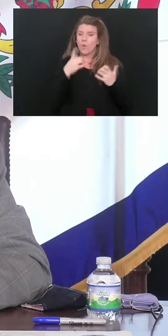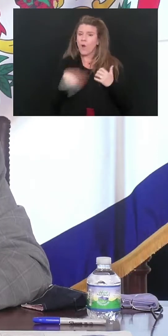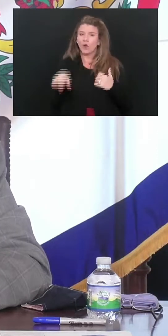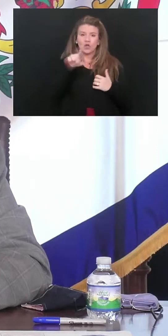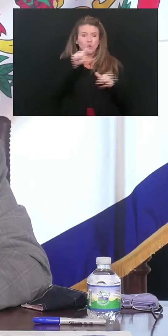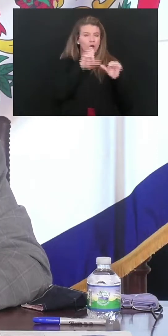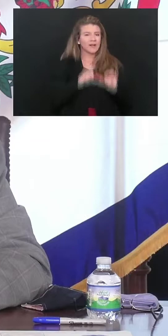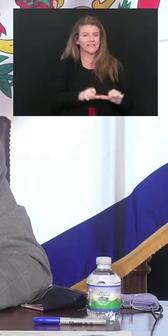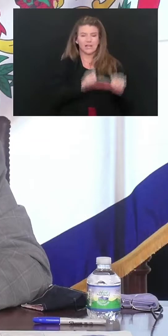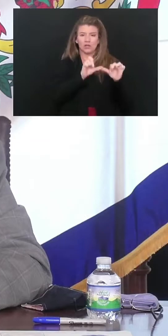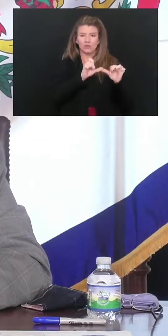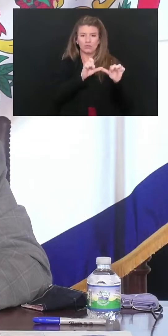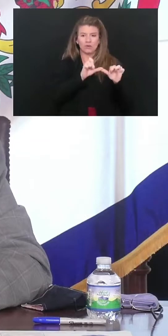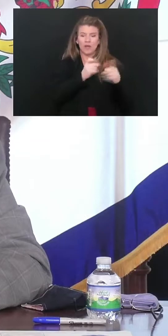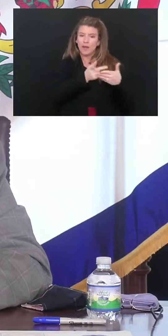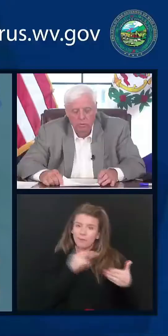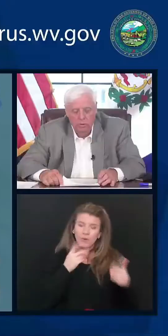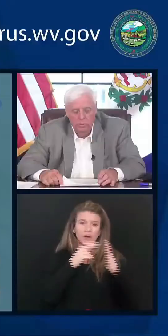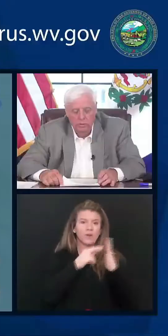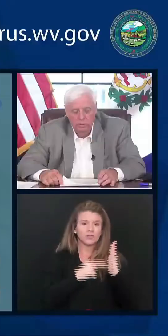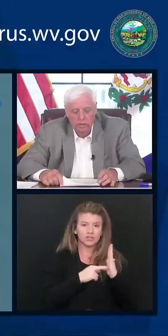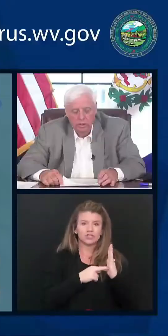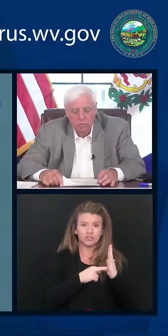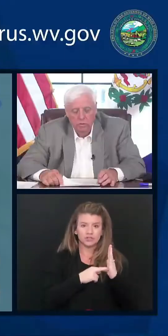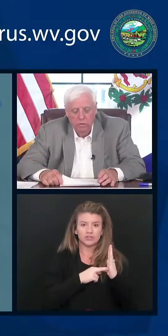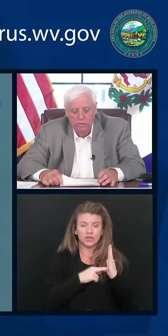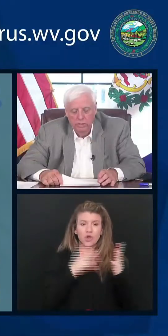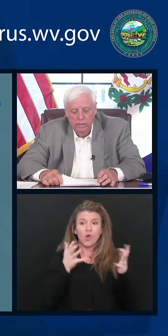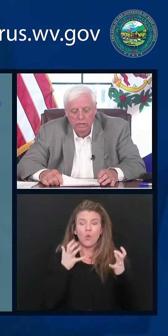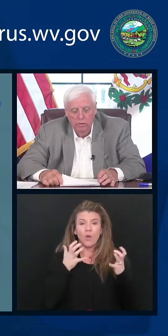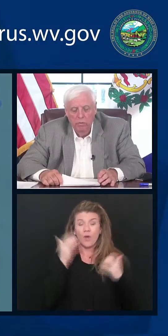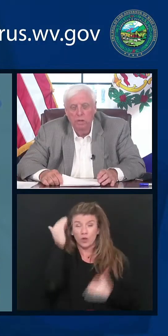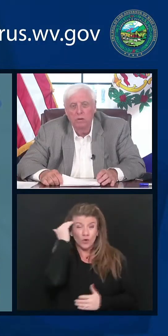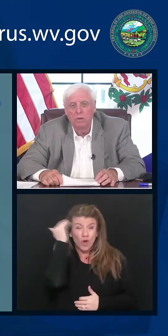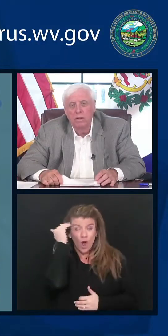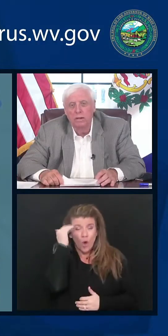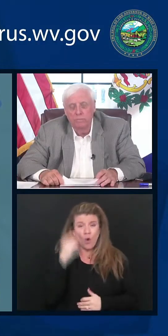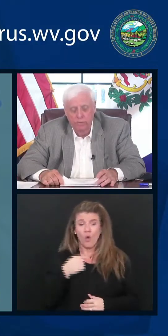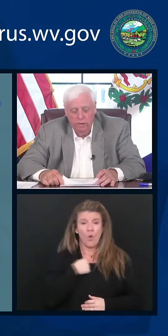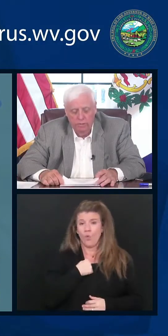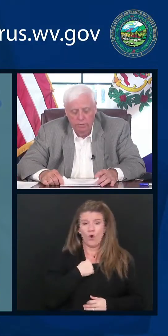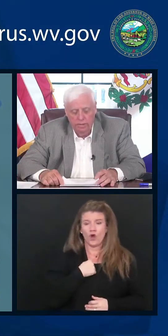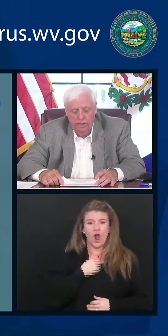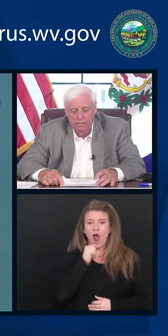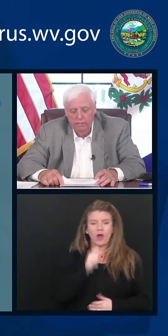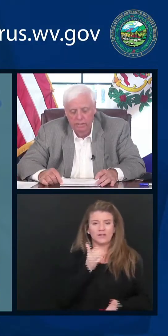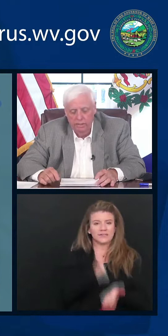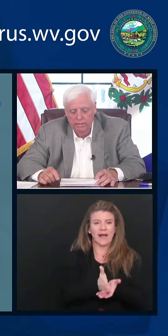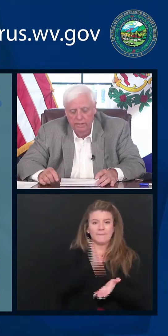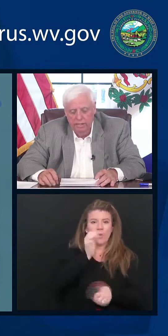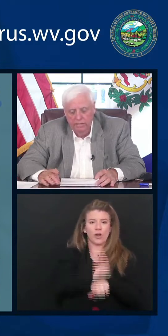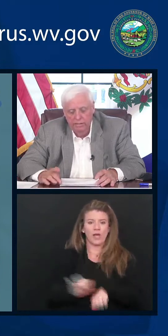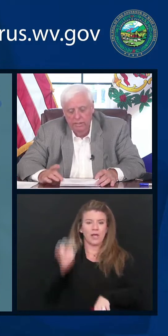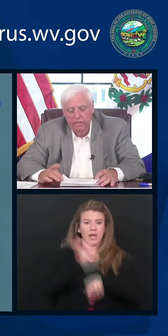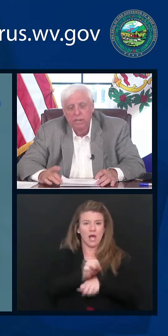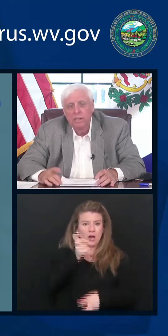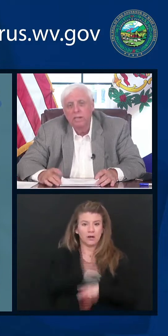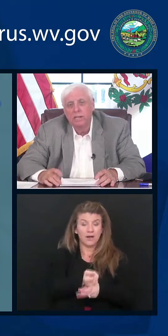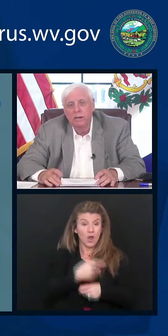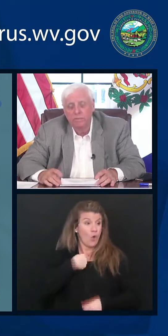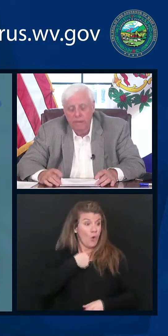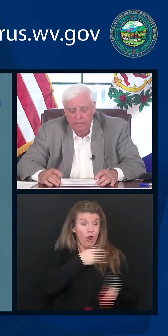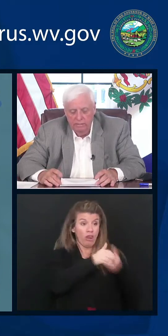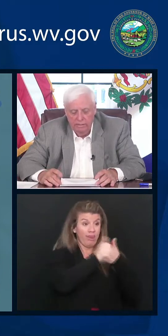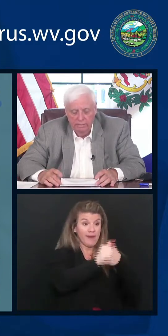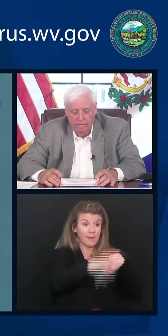continue, pre-registering. We want you to know that we're not going to let our foot off the gas and leading the nation and getting